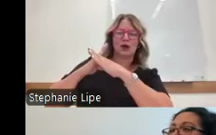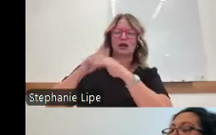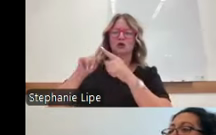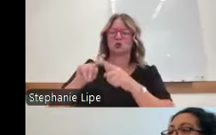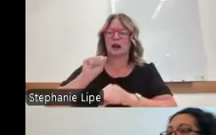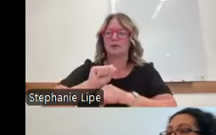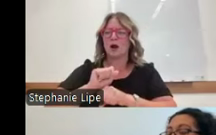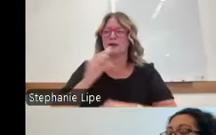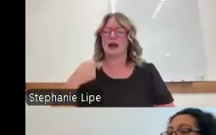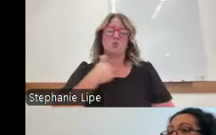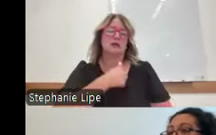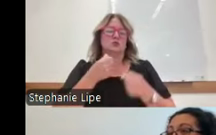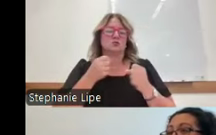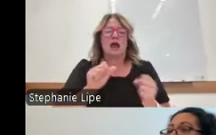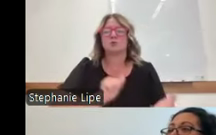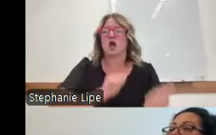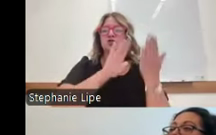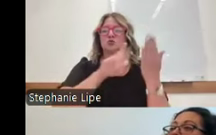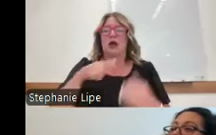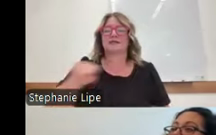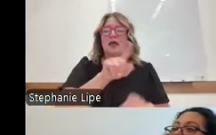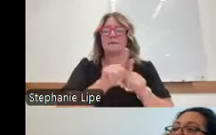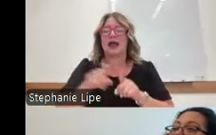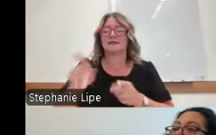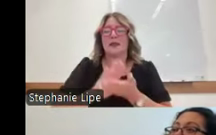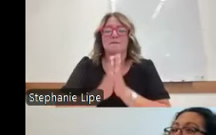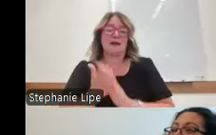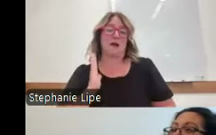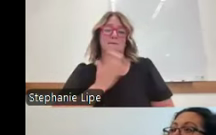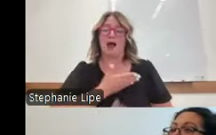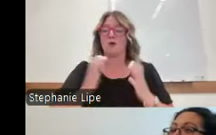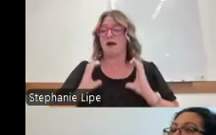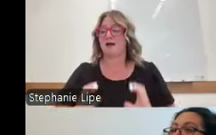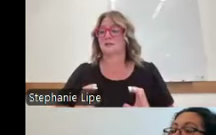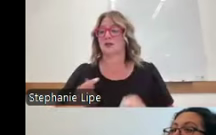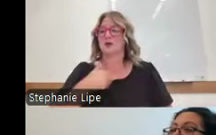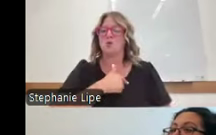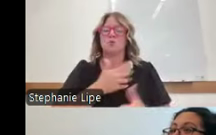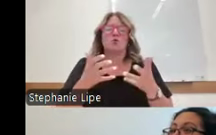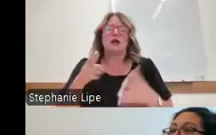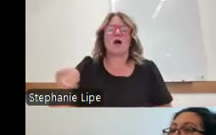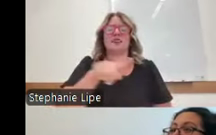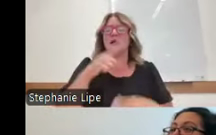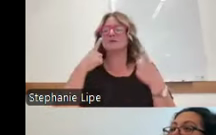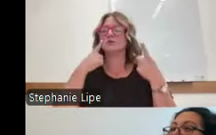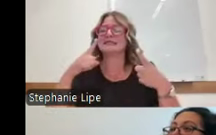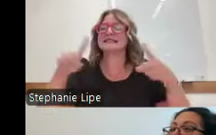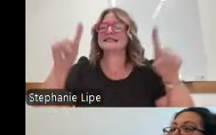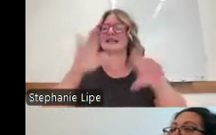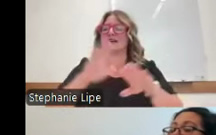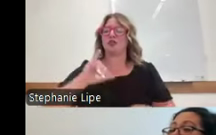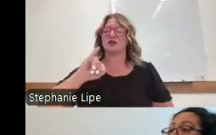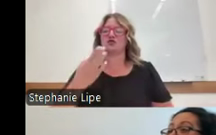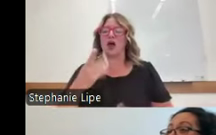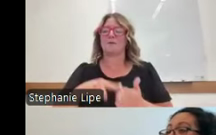find out what the barriers may be to employment. We try to address them as they become our consumers. We want